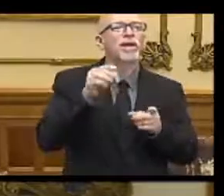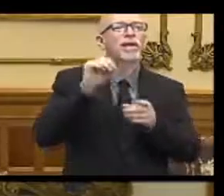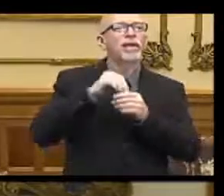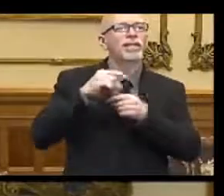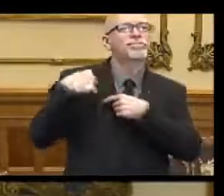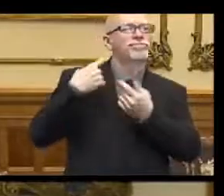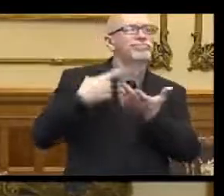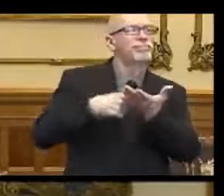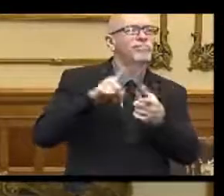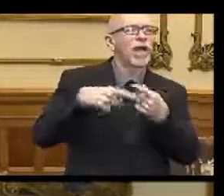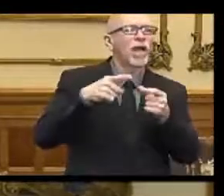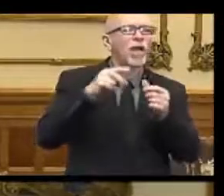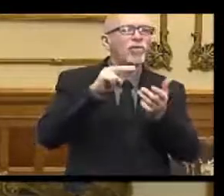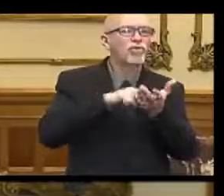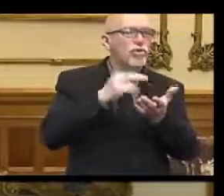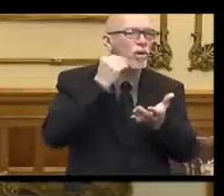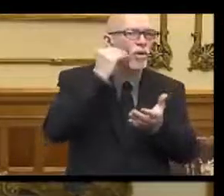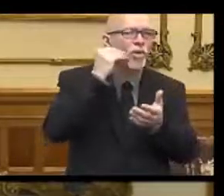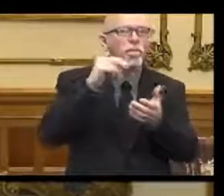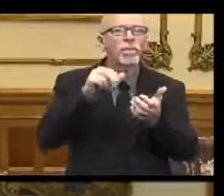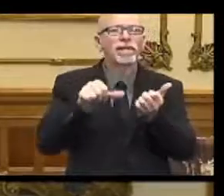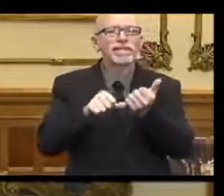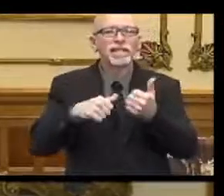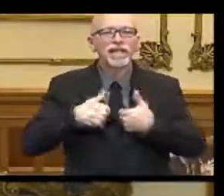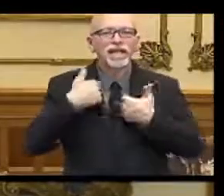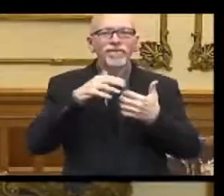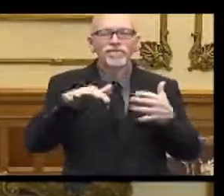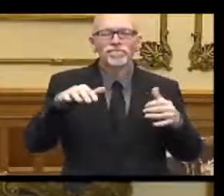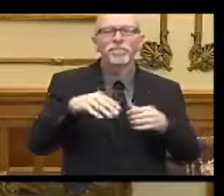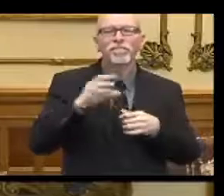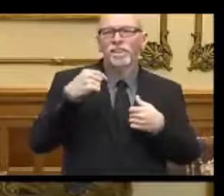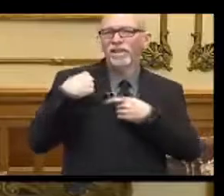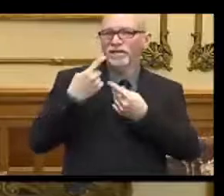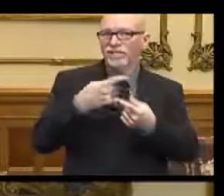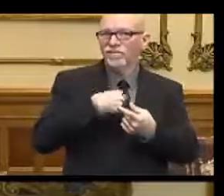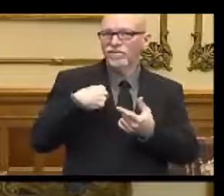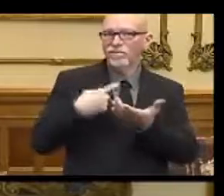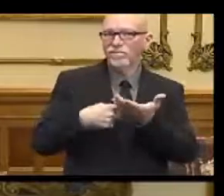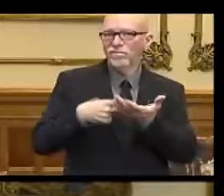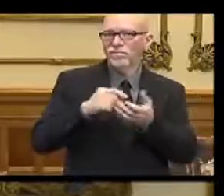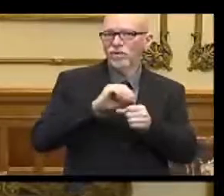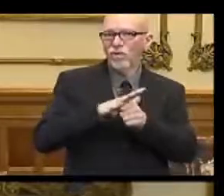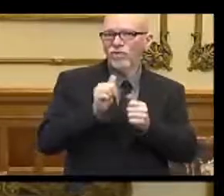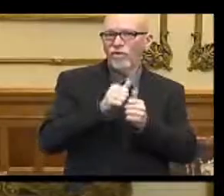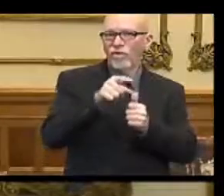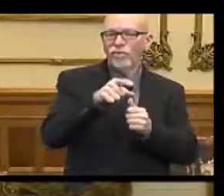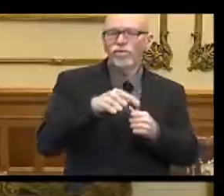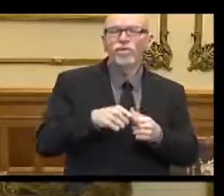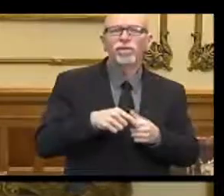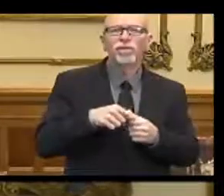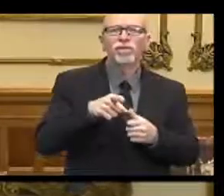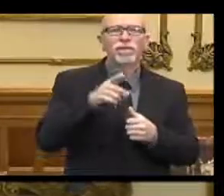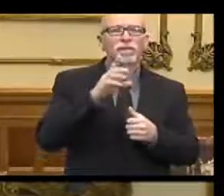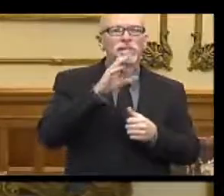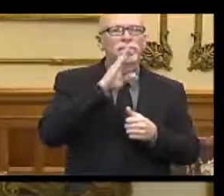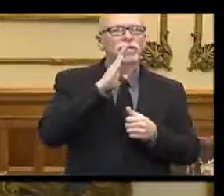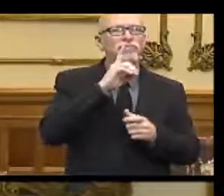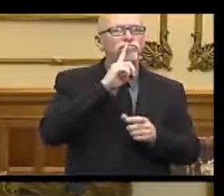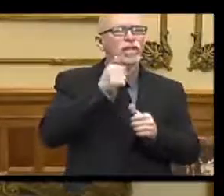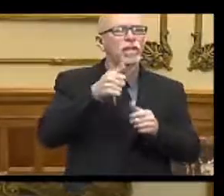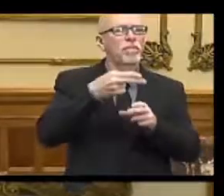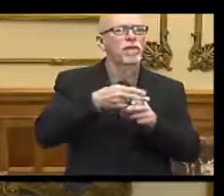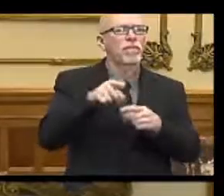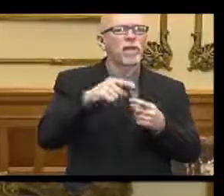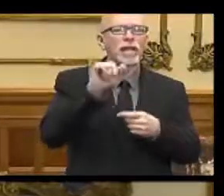about long-term care facilities, and in fact, I think since we've been discussing COVID with you, there has never been any mention of the